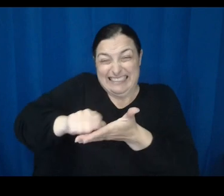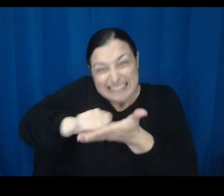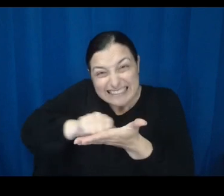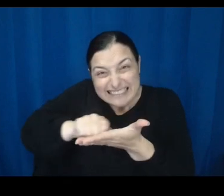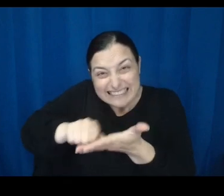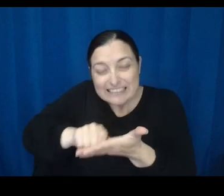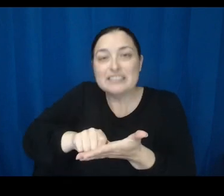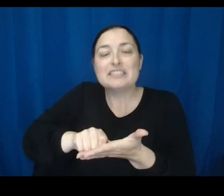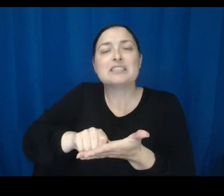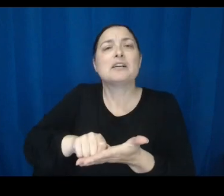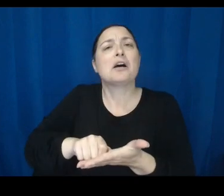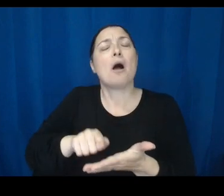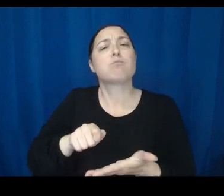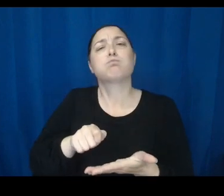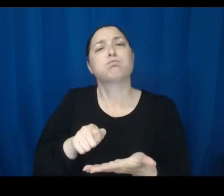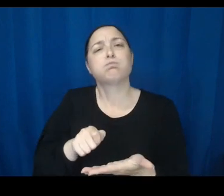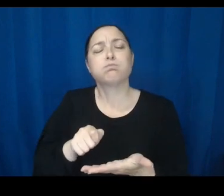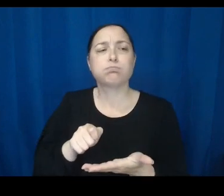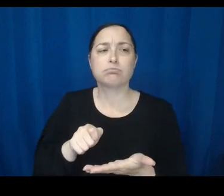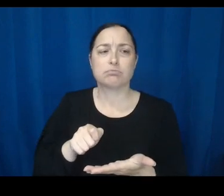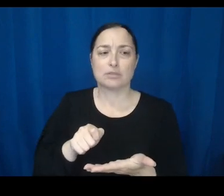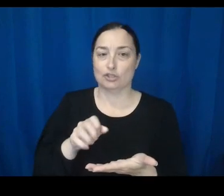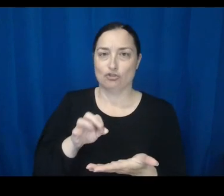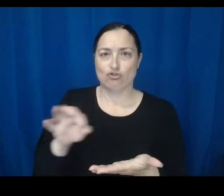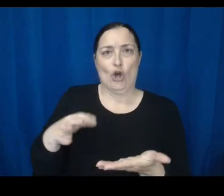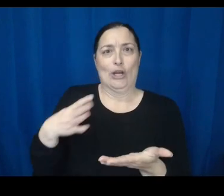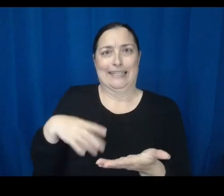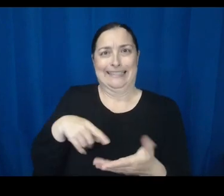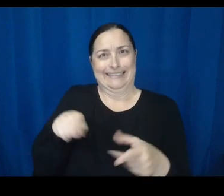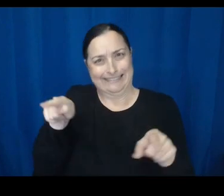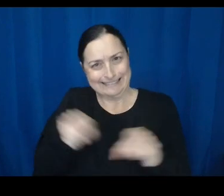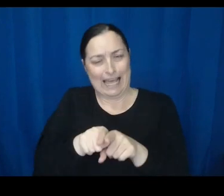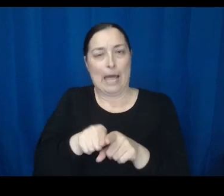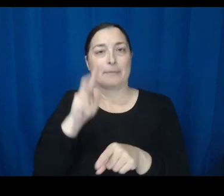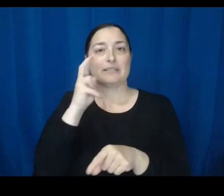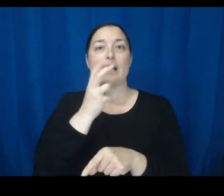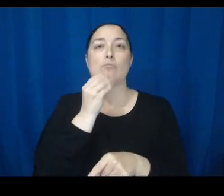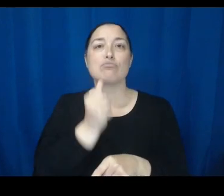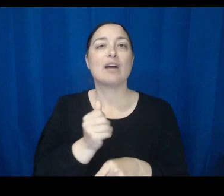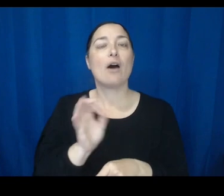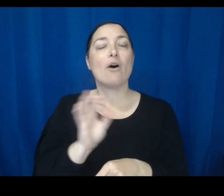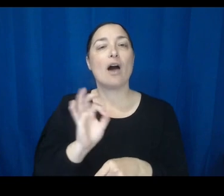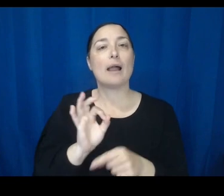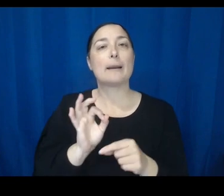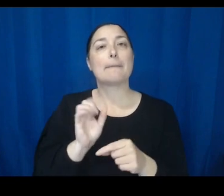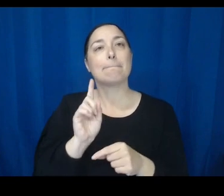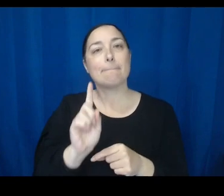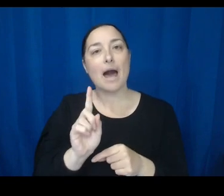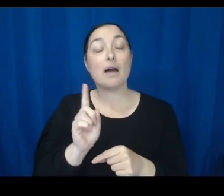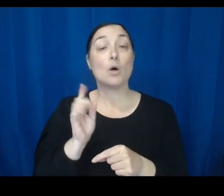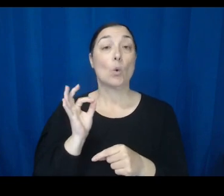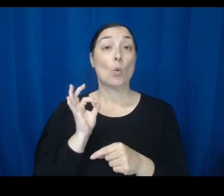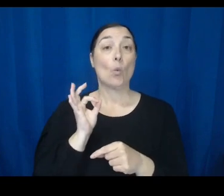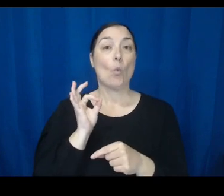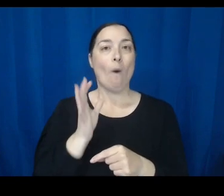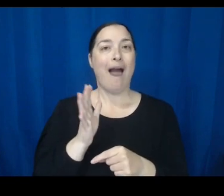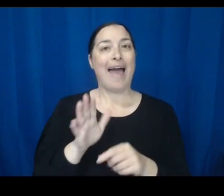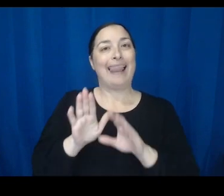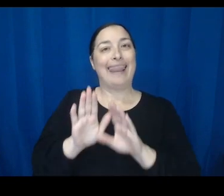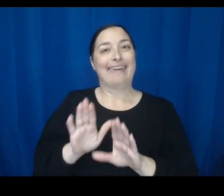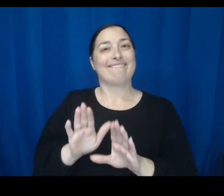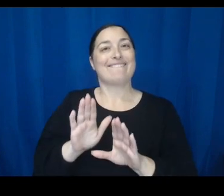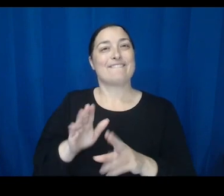and necessarily get that dark brown of the boots, but you can leave the white of your paper as the highlight. Say, if you